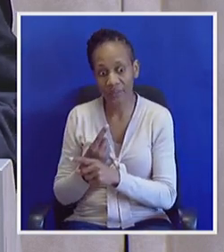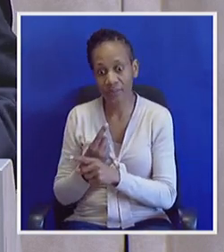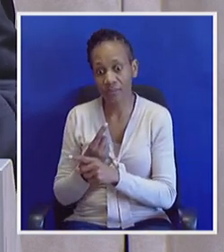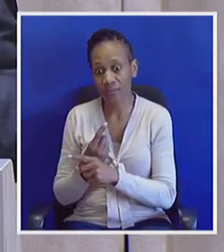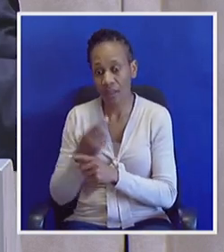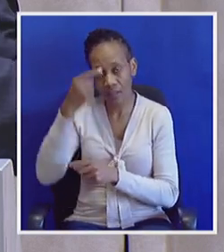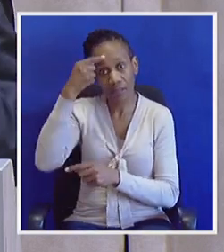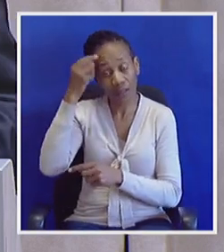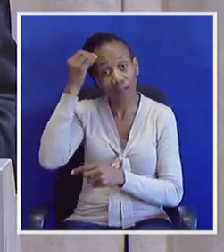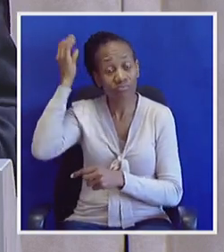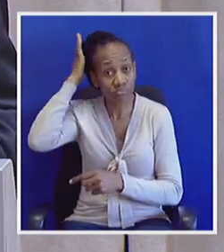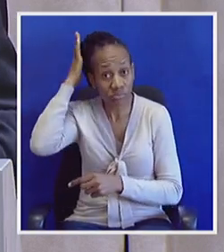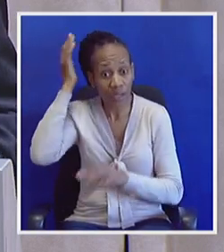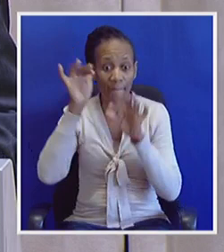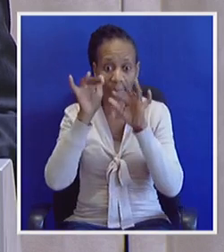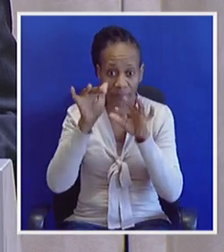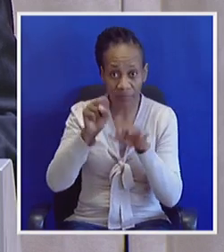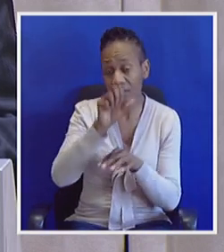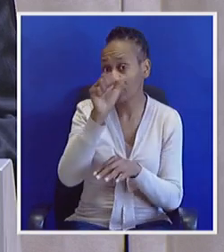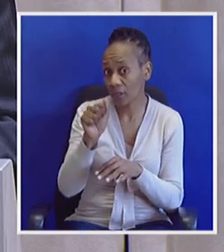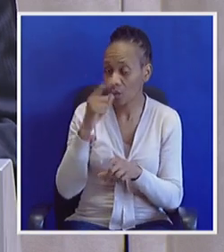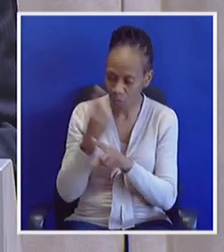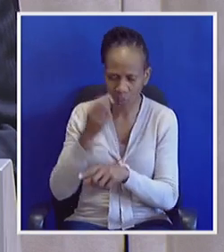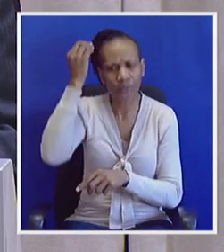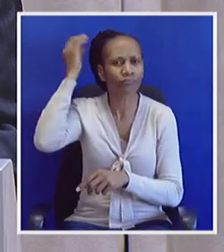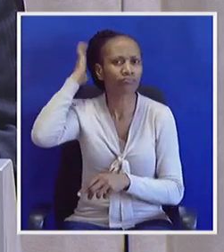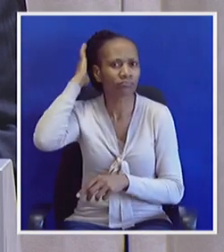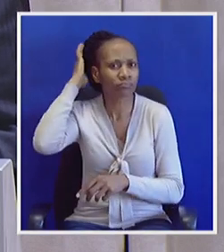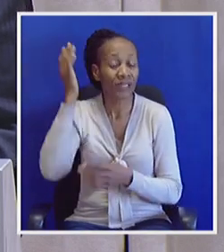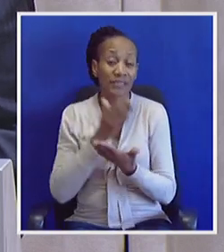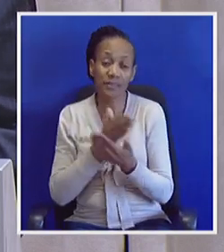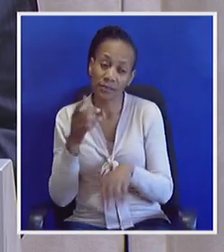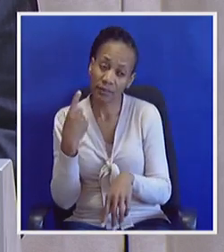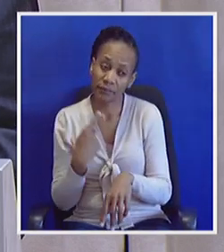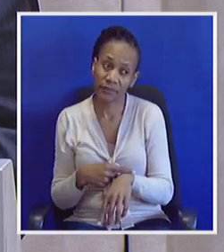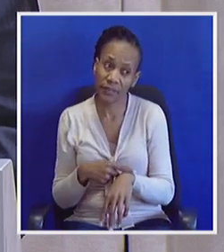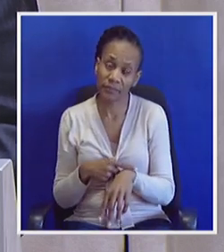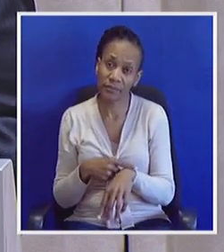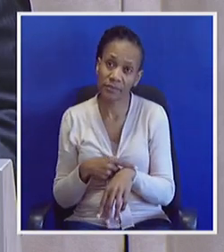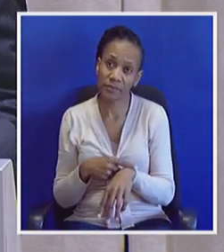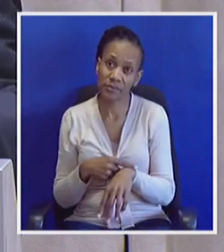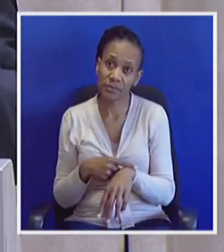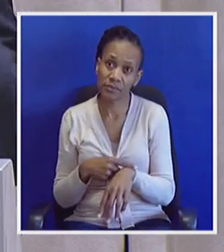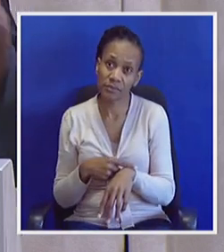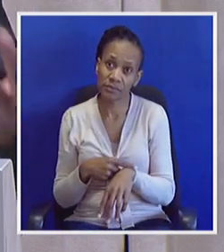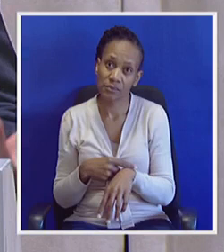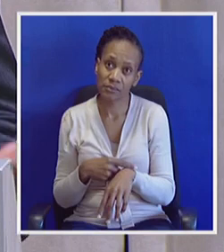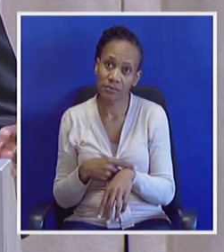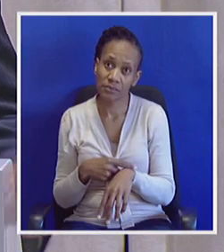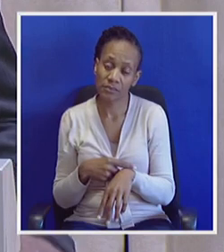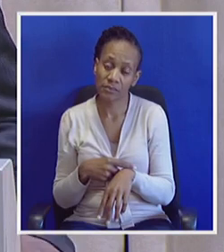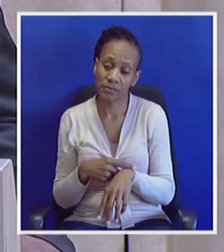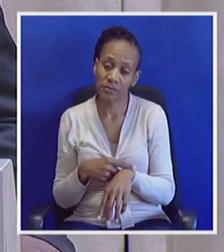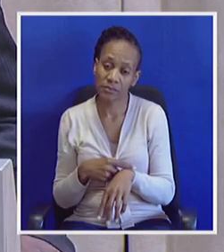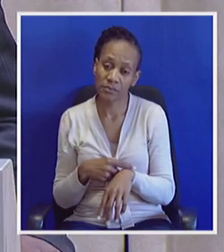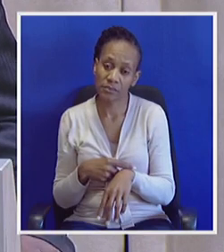people. And there will be times when they will seek to get much more from us than they would want